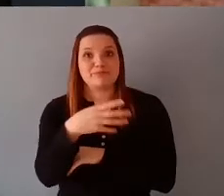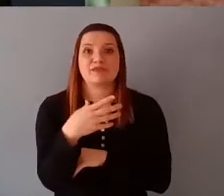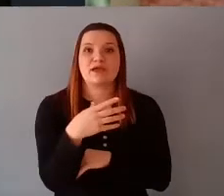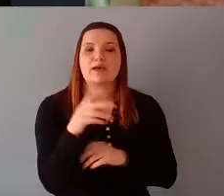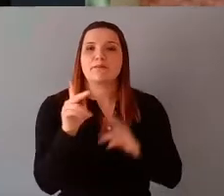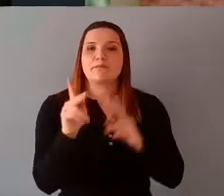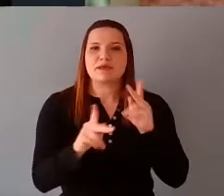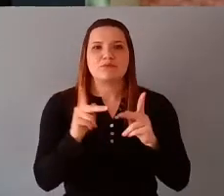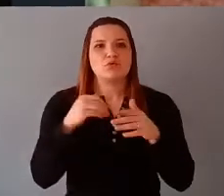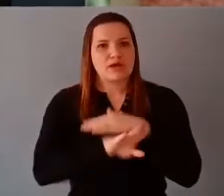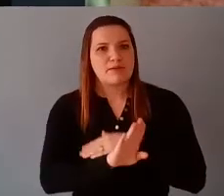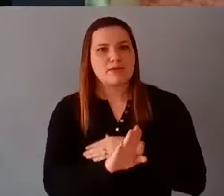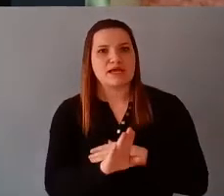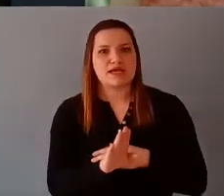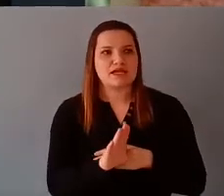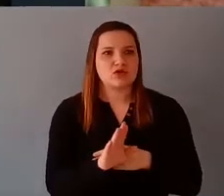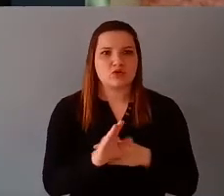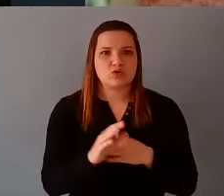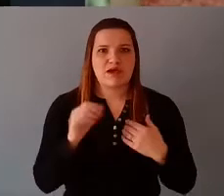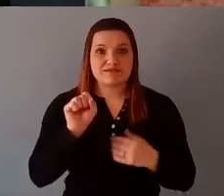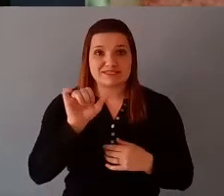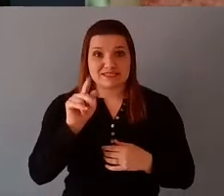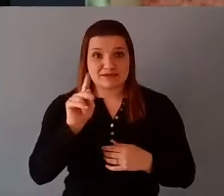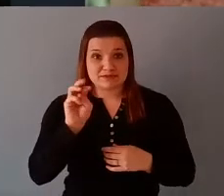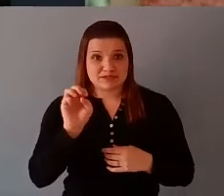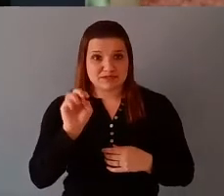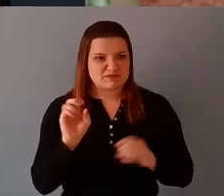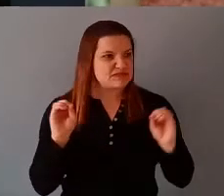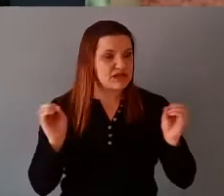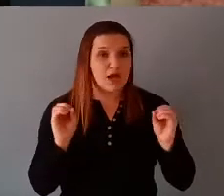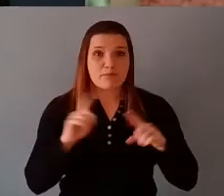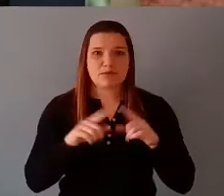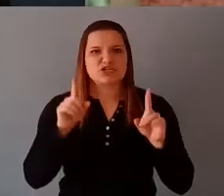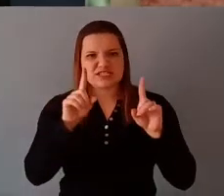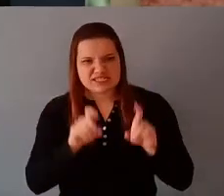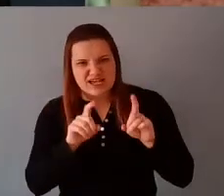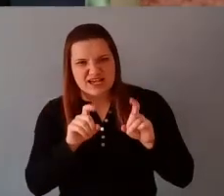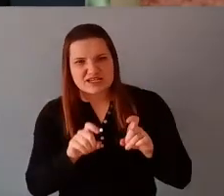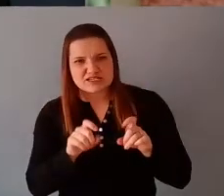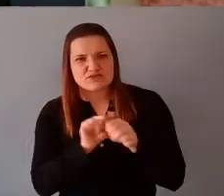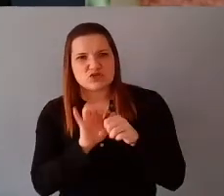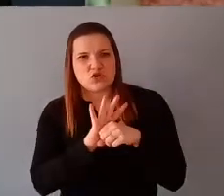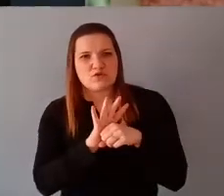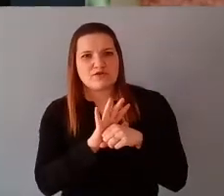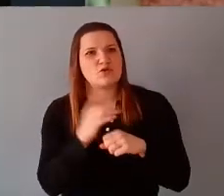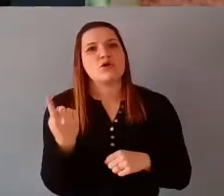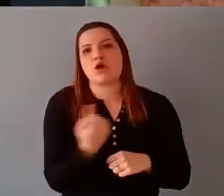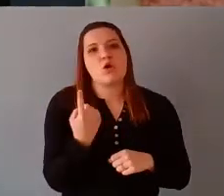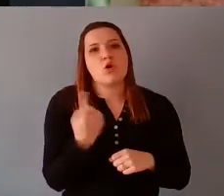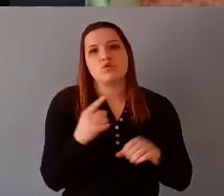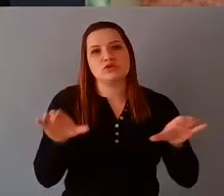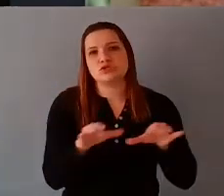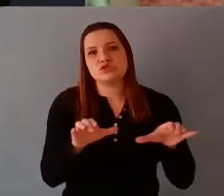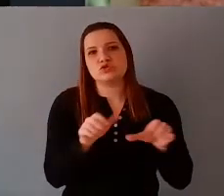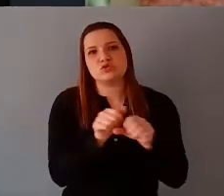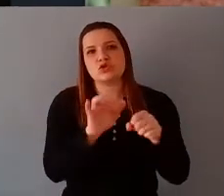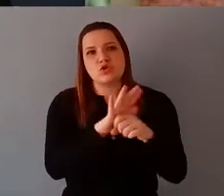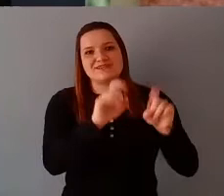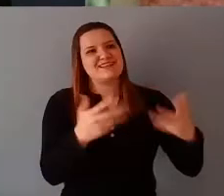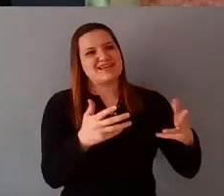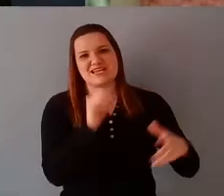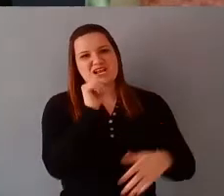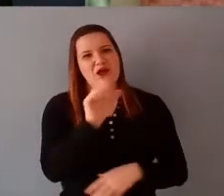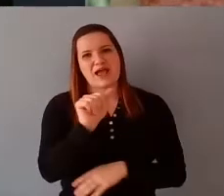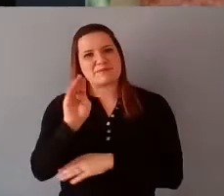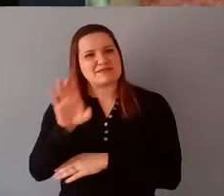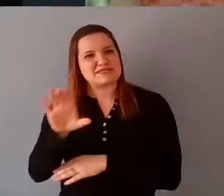are coming, pretty much just for a COVID test, we only run the COVID test on them. We don't run the ABC test on them. It's